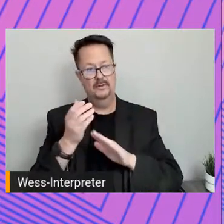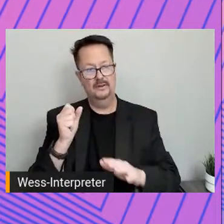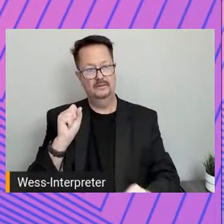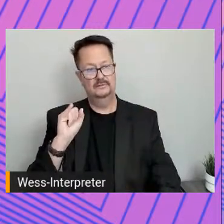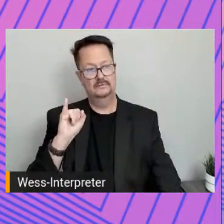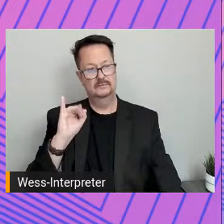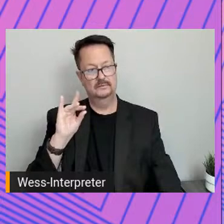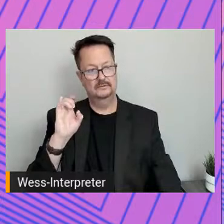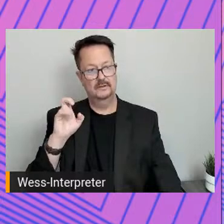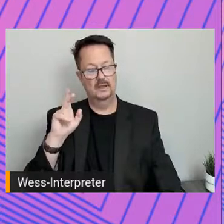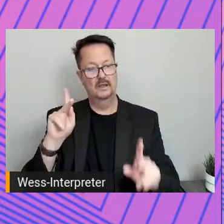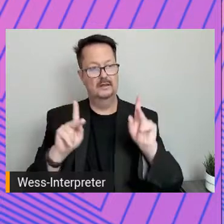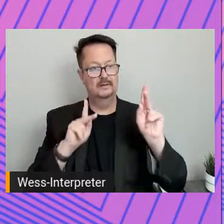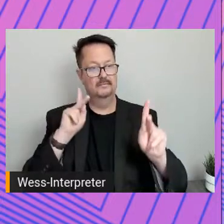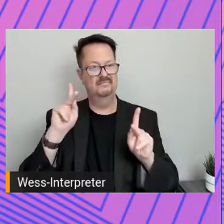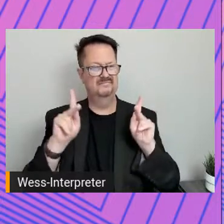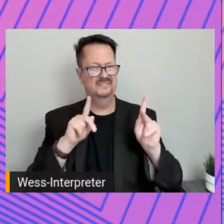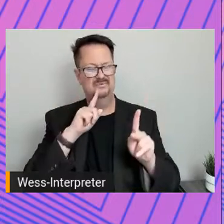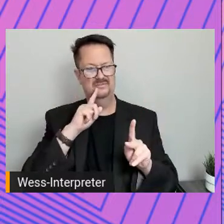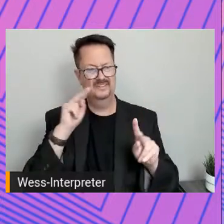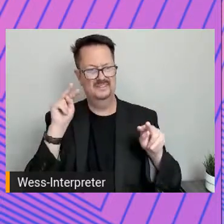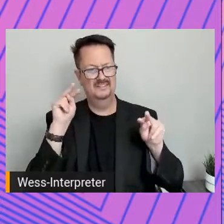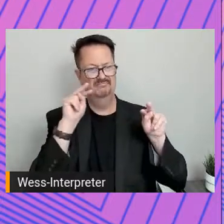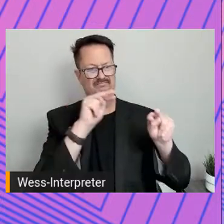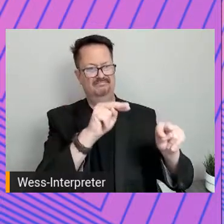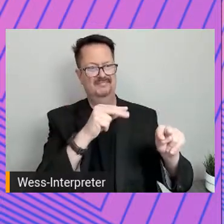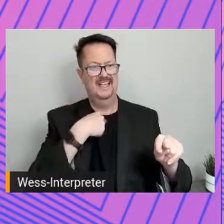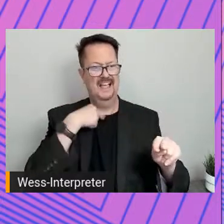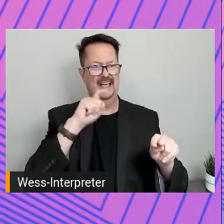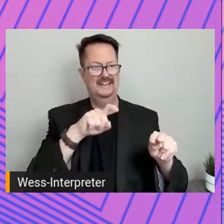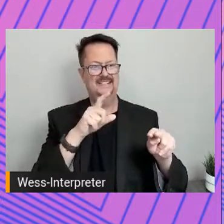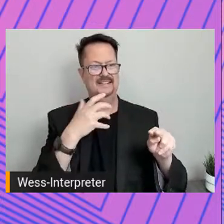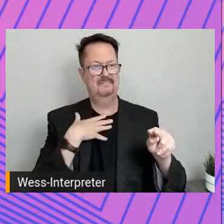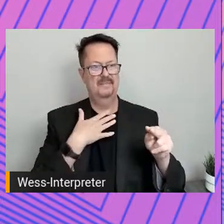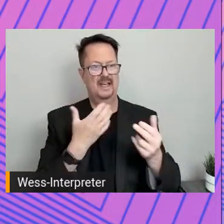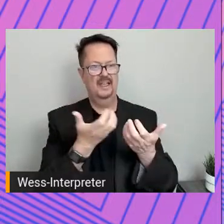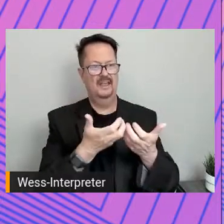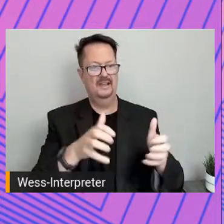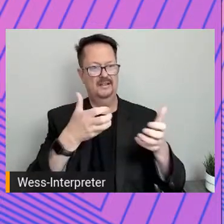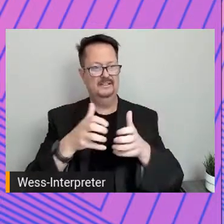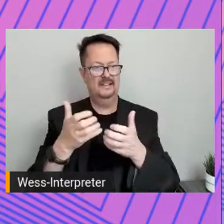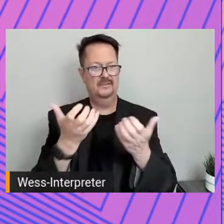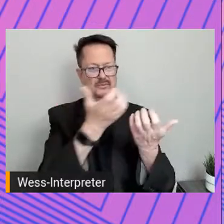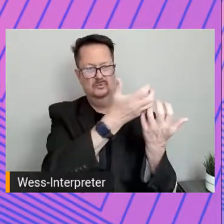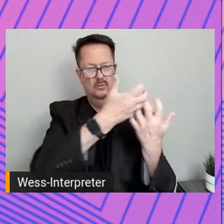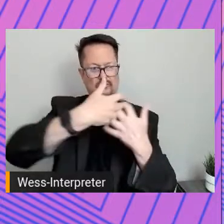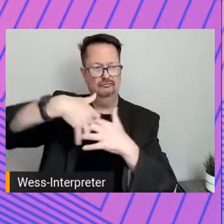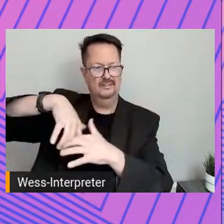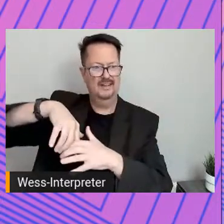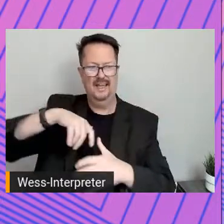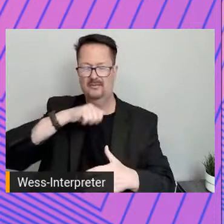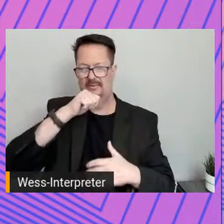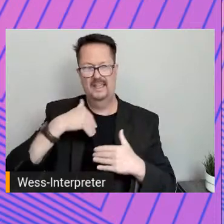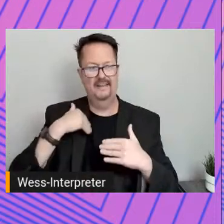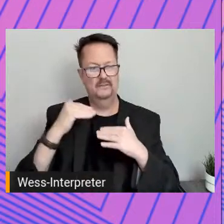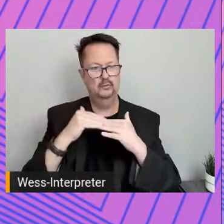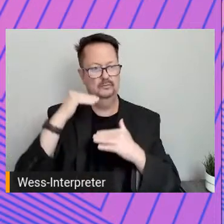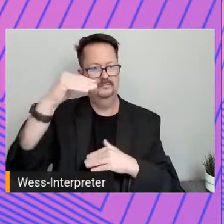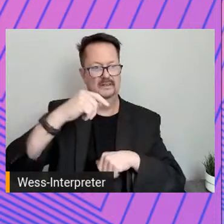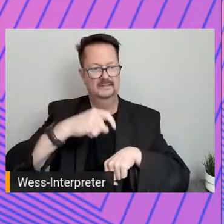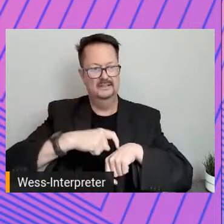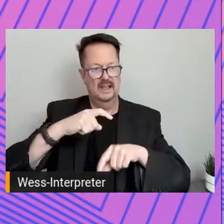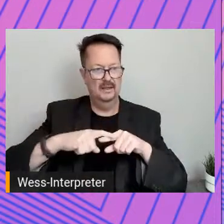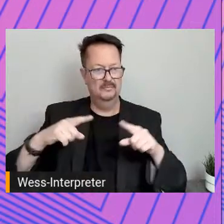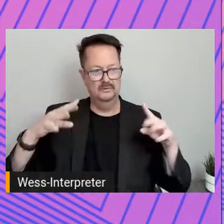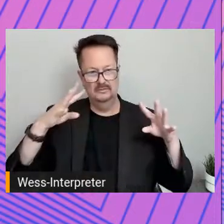looking at, they really are just focused on, hey, look, I need my containers to be orchestrated, and I don't have too much time to get involved in all the